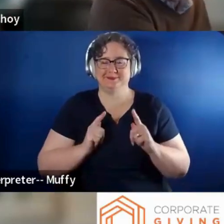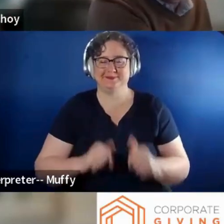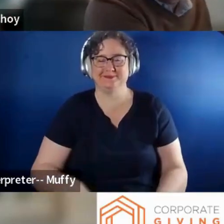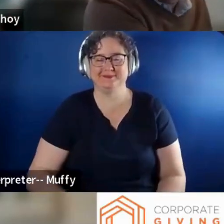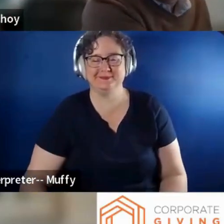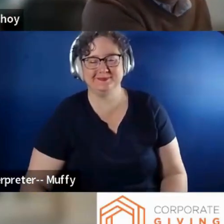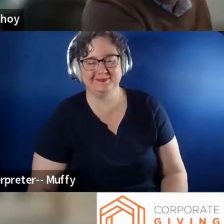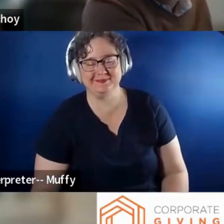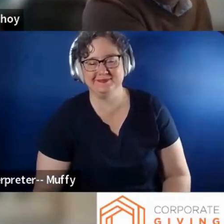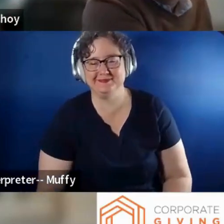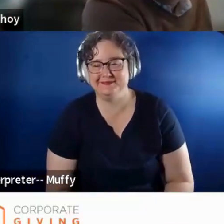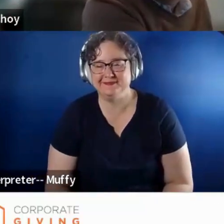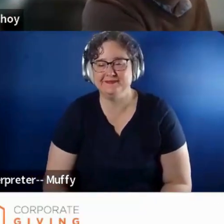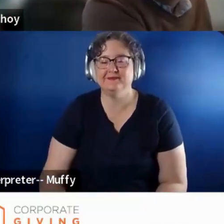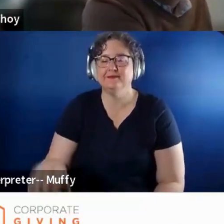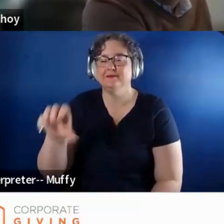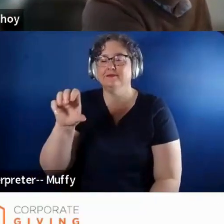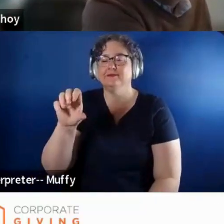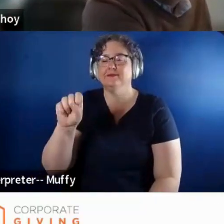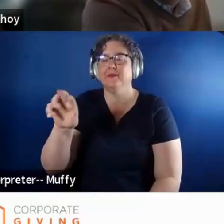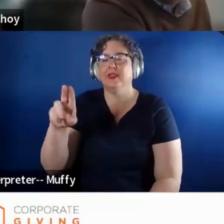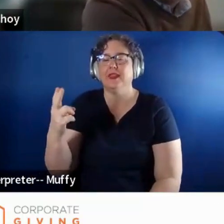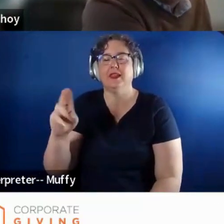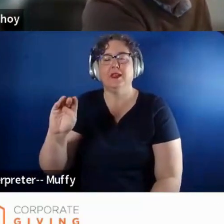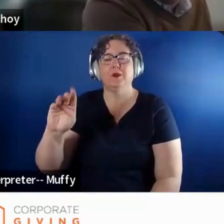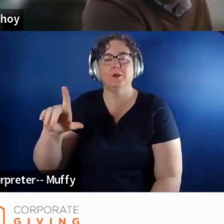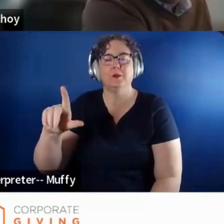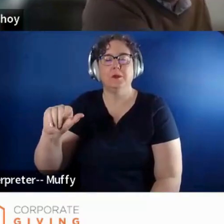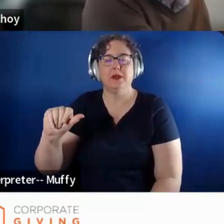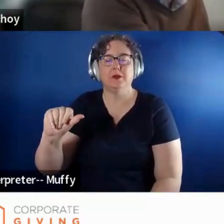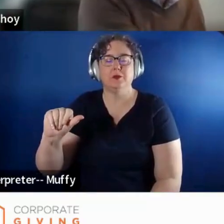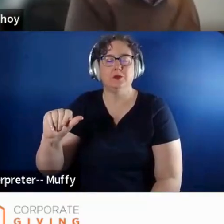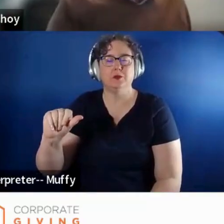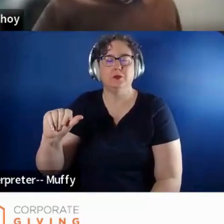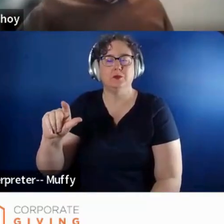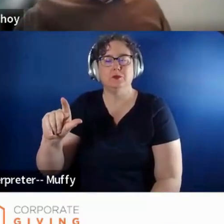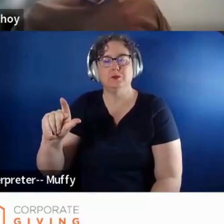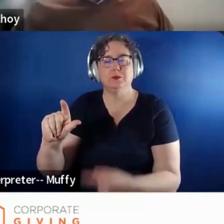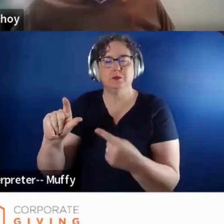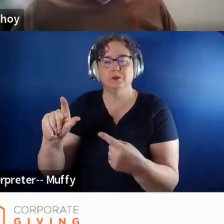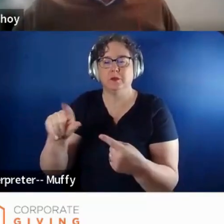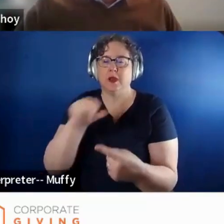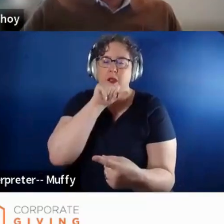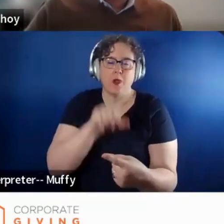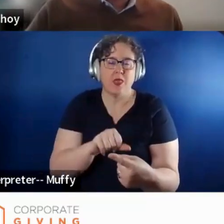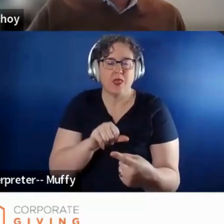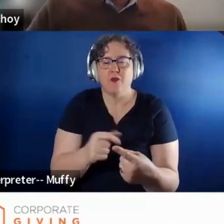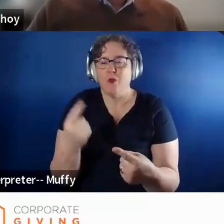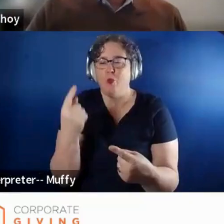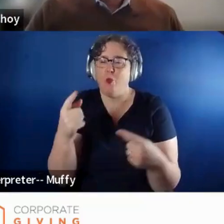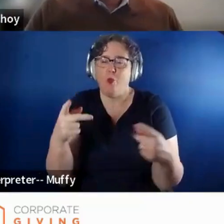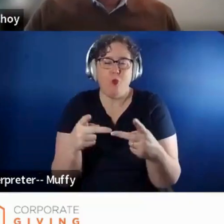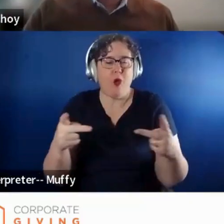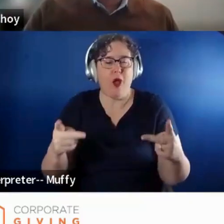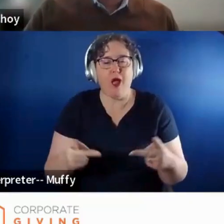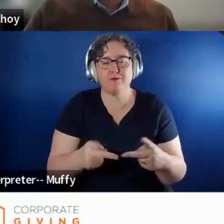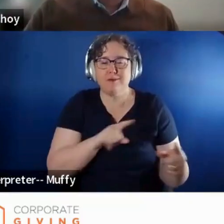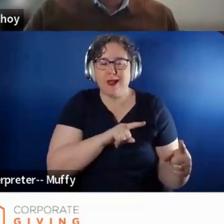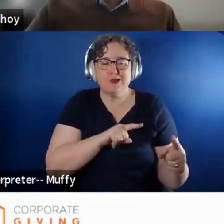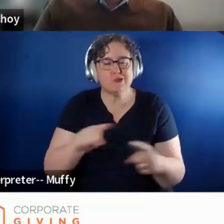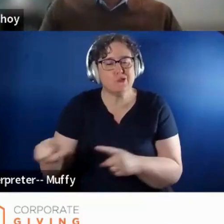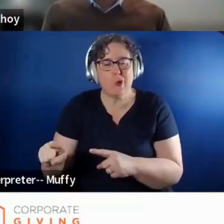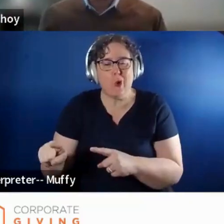And Sarah, I saw you come off mute. Sarah Yeah. Michael, yeah. I would love if there was just one place to go and you knew you could walk out with some new